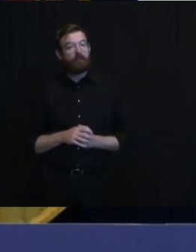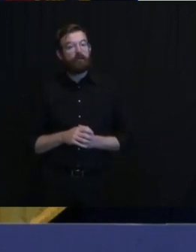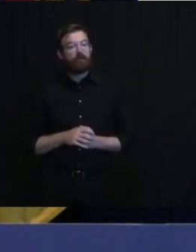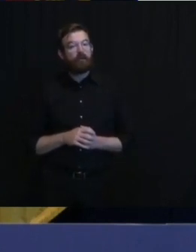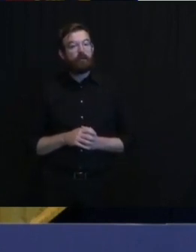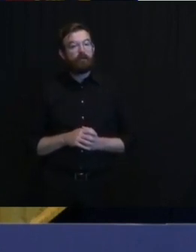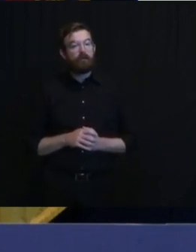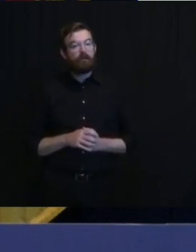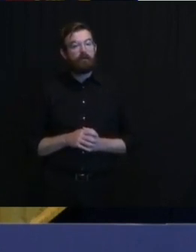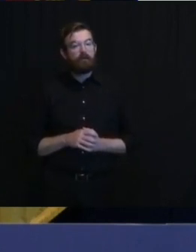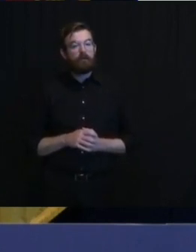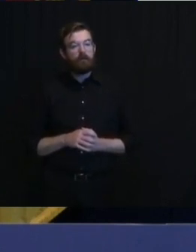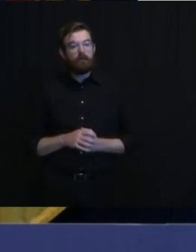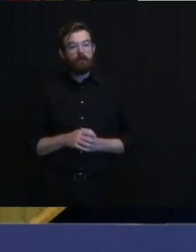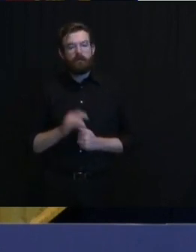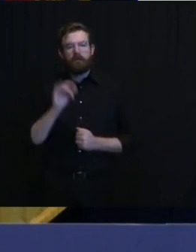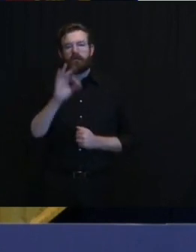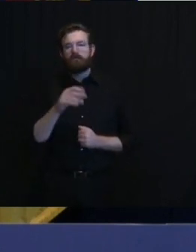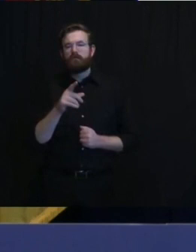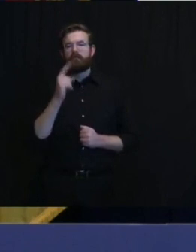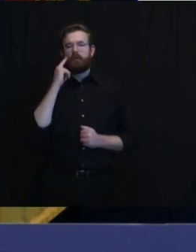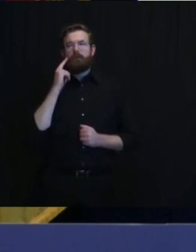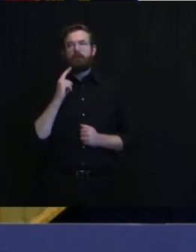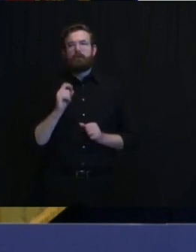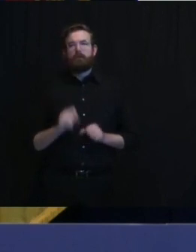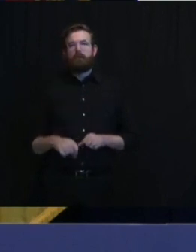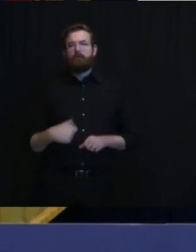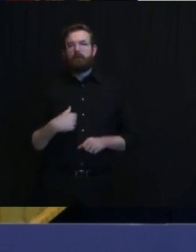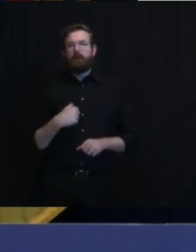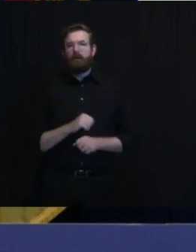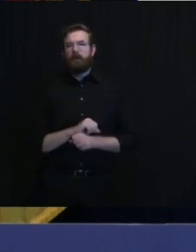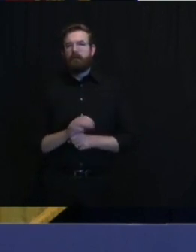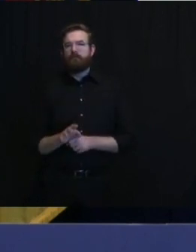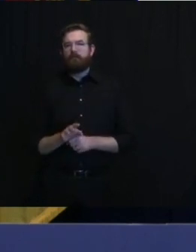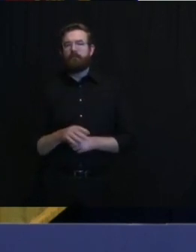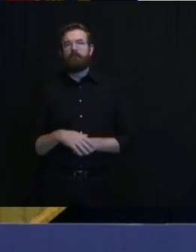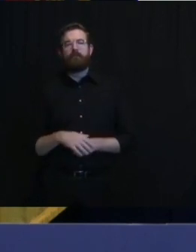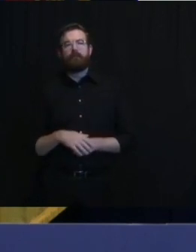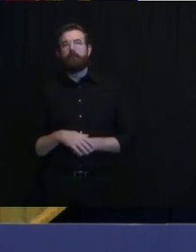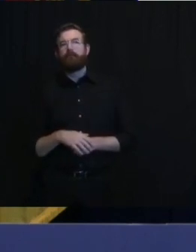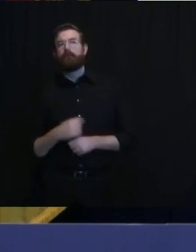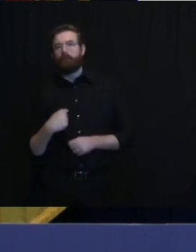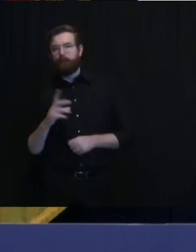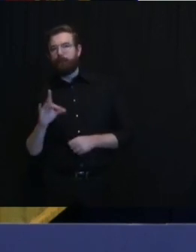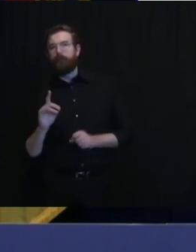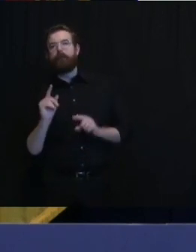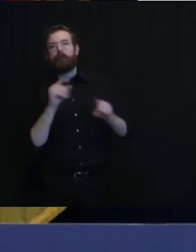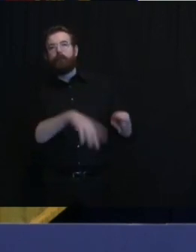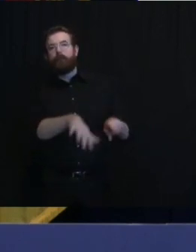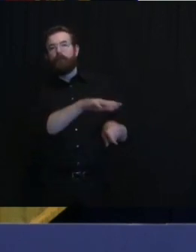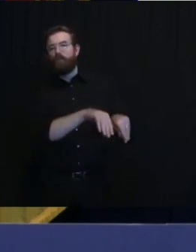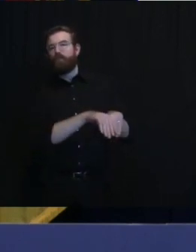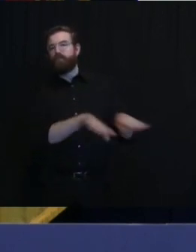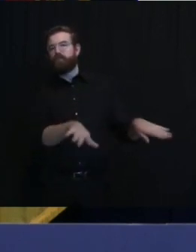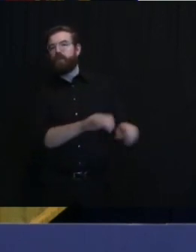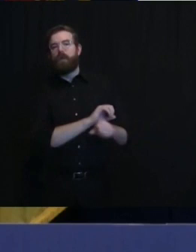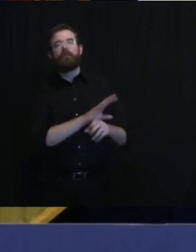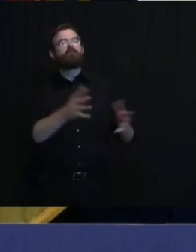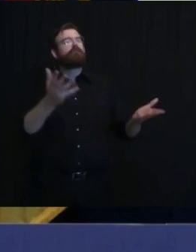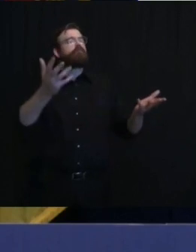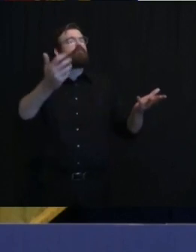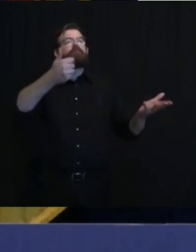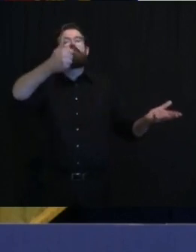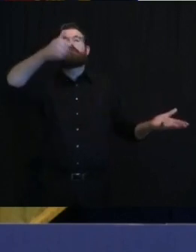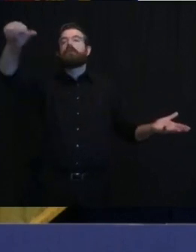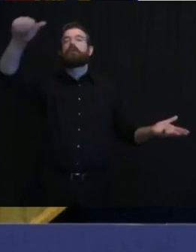for whatever reason, you go out and get tested. We've got the capacity. Let's use it. We haven't shown the slide in a long time.